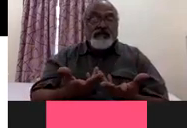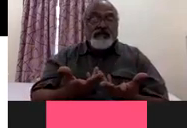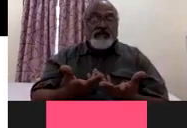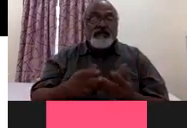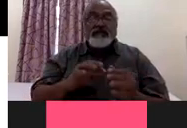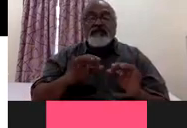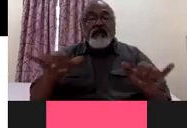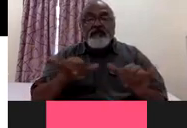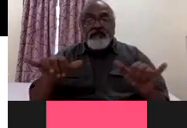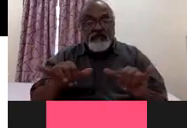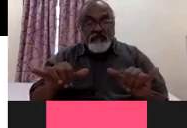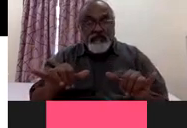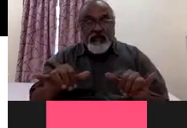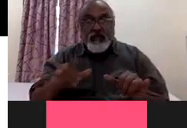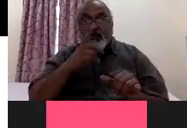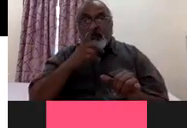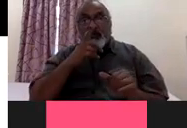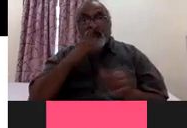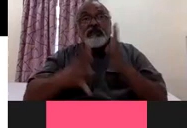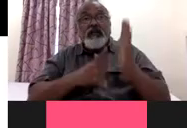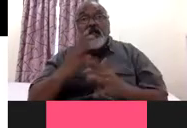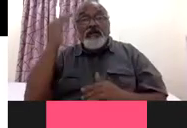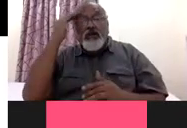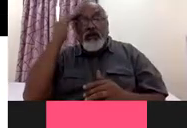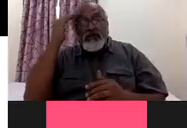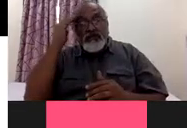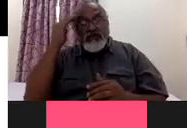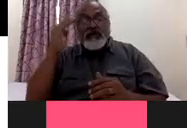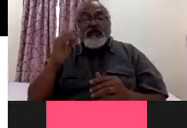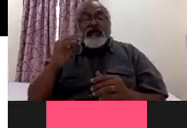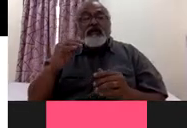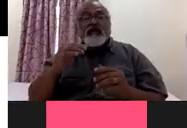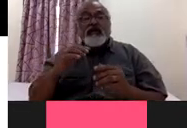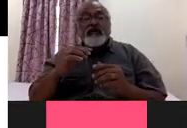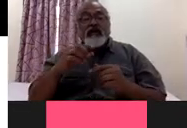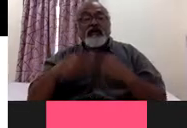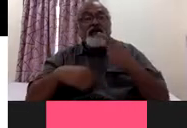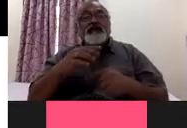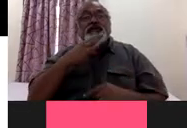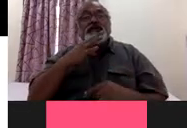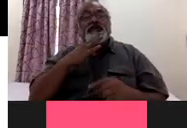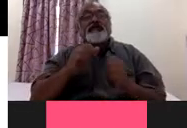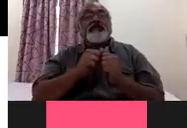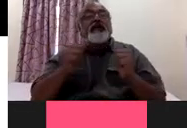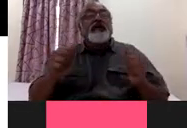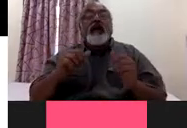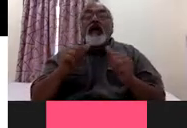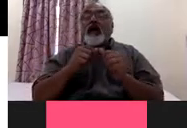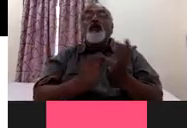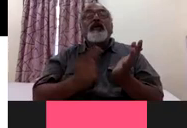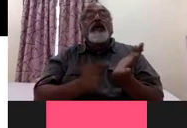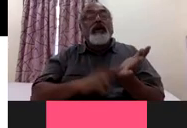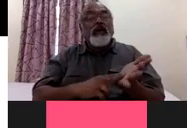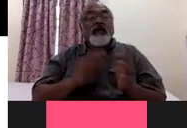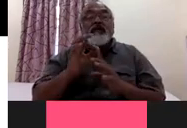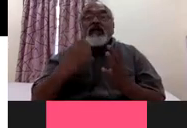situation. Or if you have people who are sign language users, and I continue to speak without having Arun or Preeti to